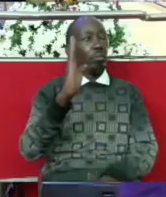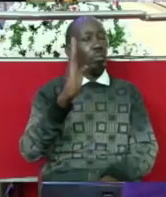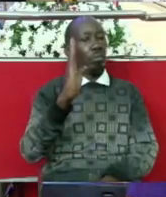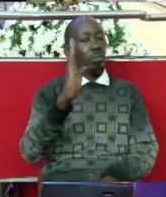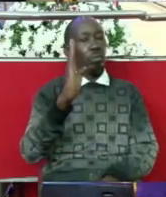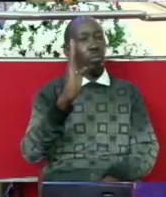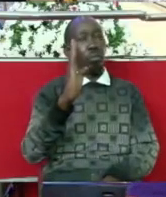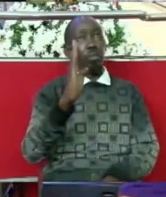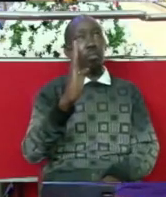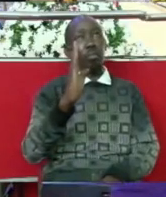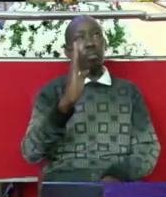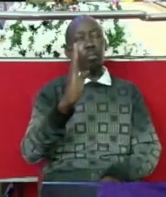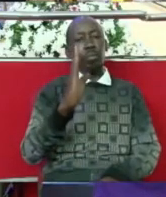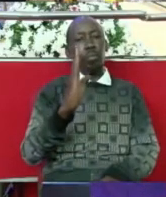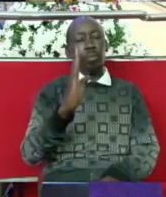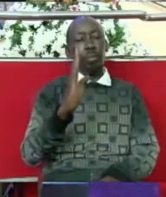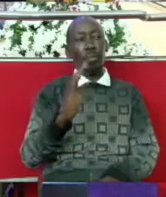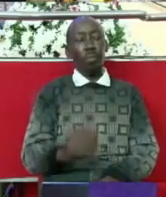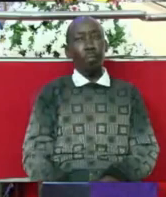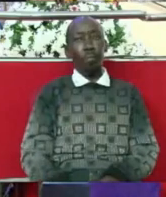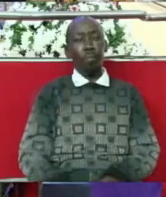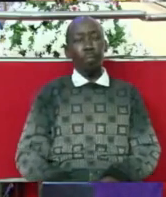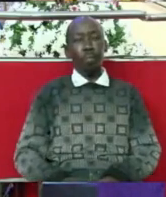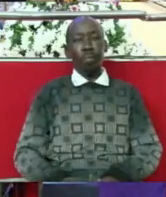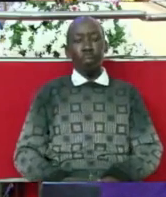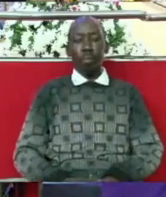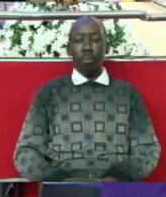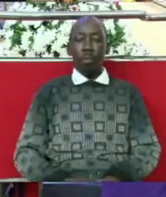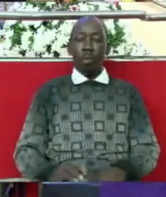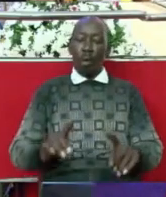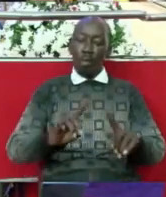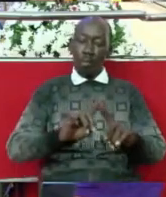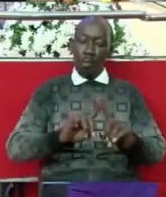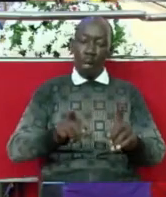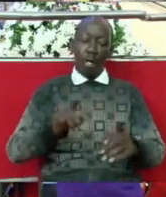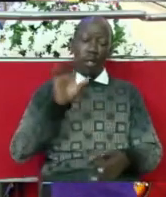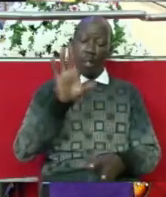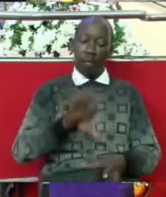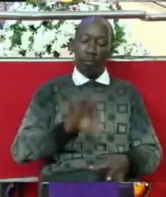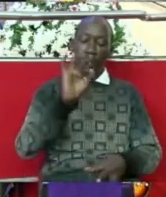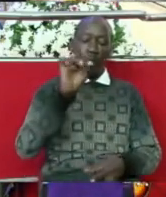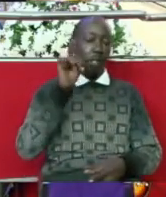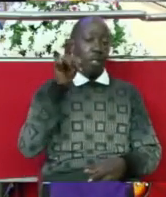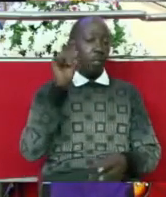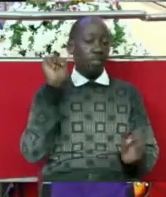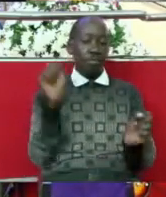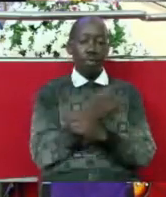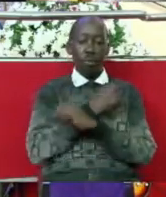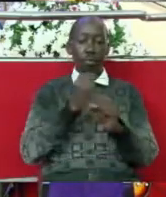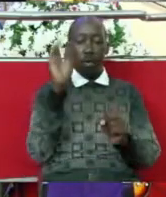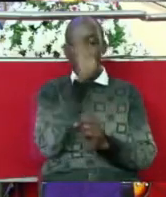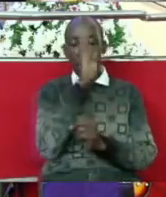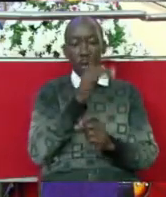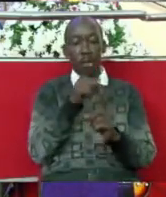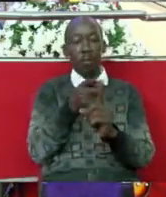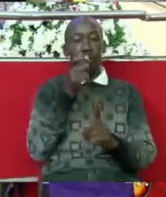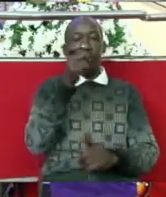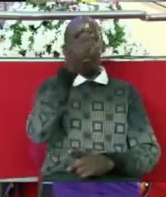kuweza kupata meli ya kumpeleka Tarshish angetorokea uwepo wa Bwana. But he discovered that he could not hide from God.